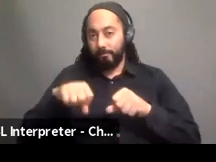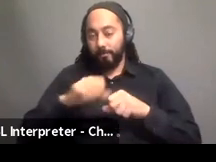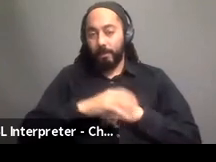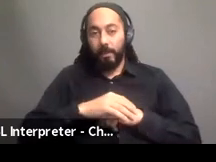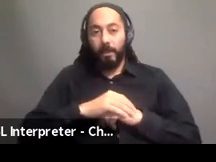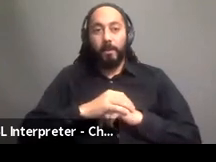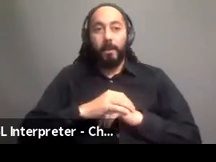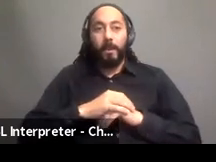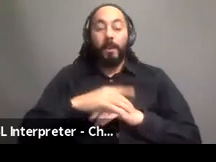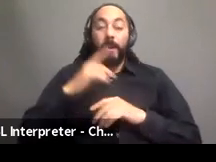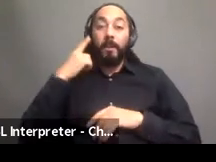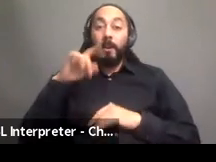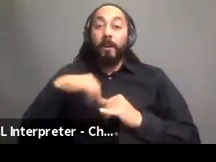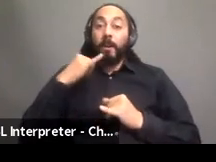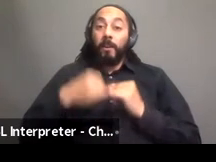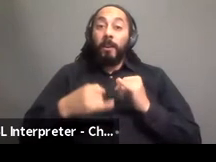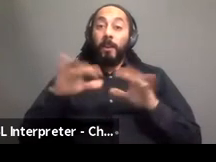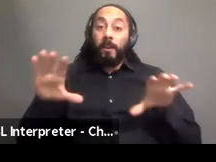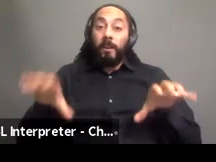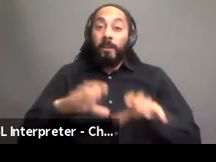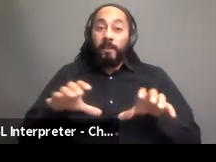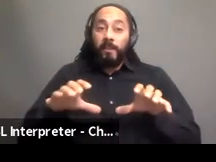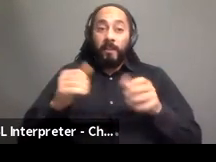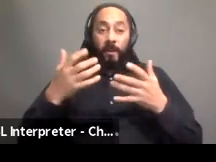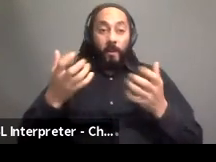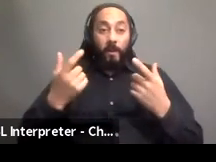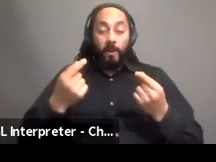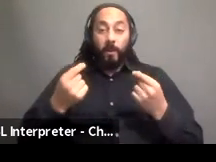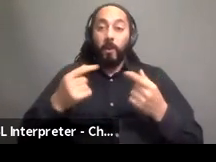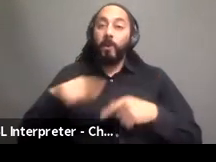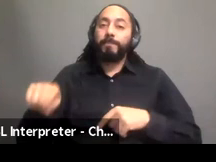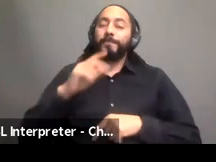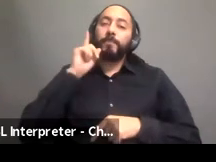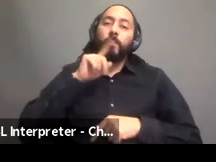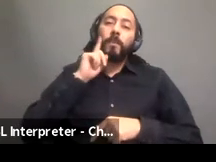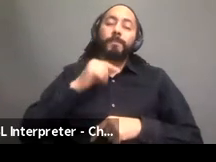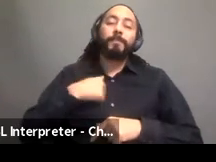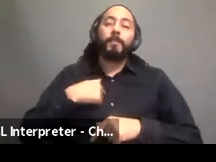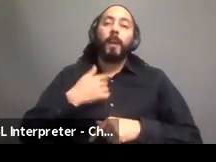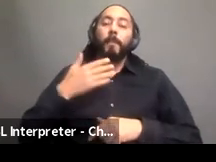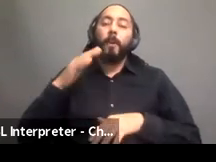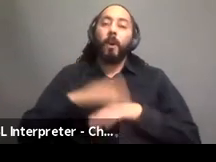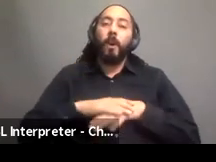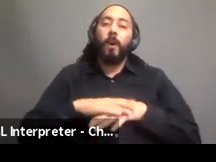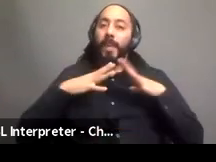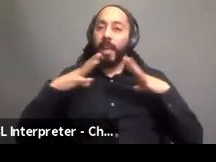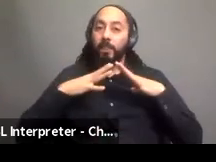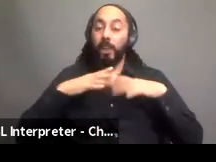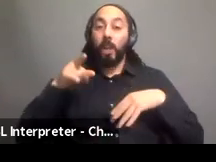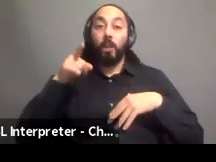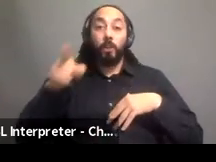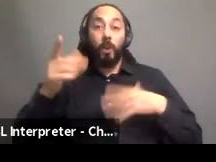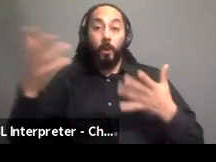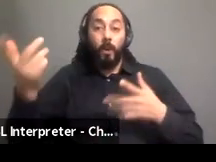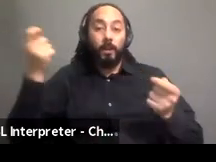very last activity, I want you to pretend that I'm on vacation and you're the substitute teacher. You're suddenly